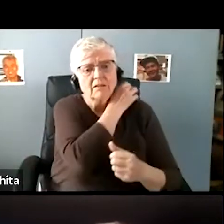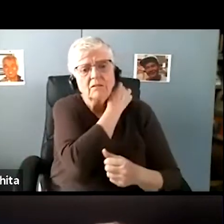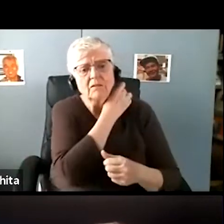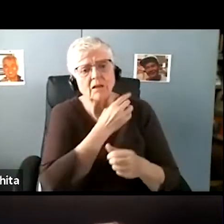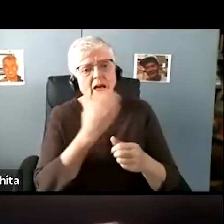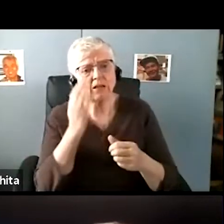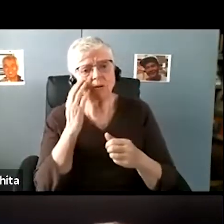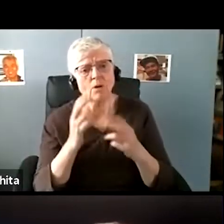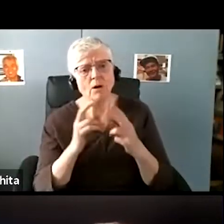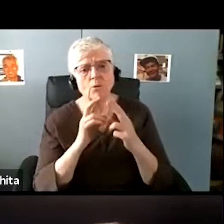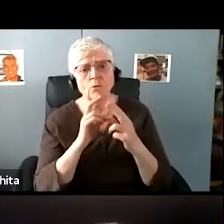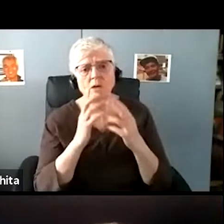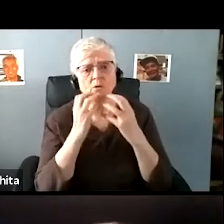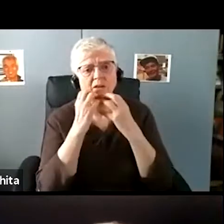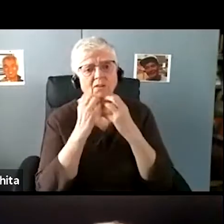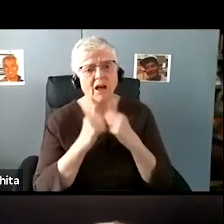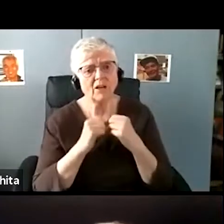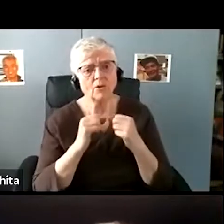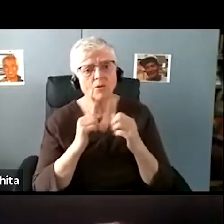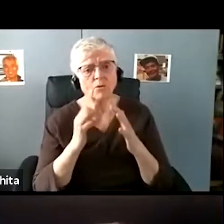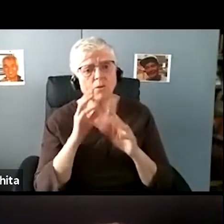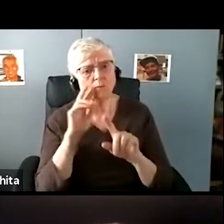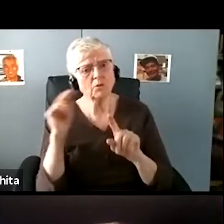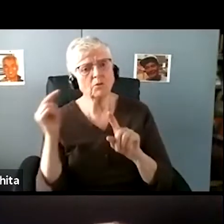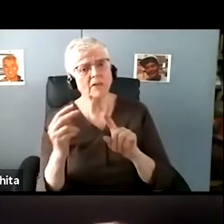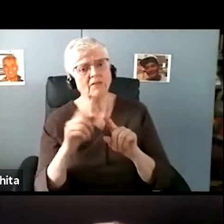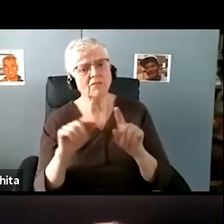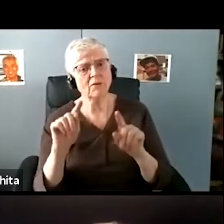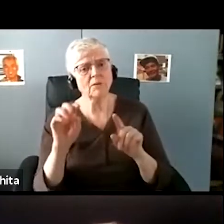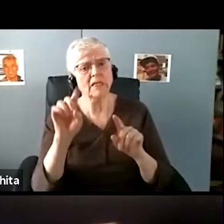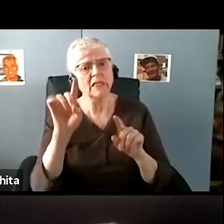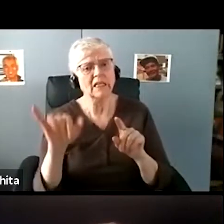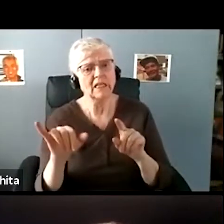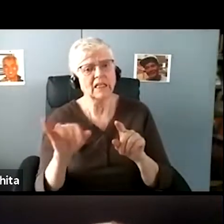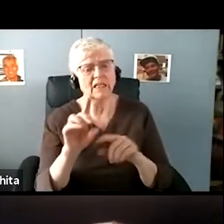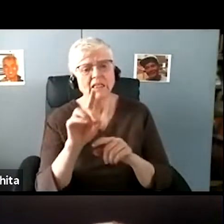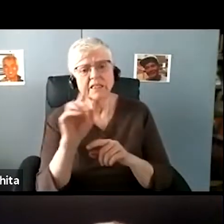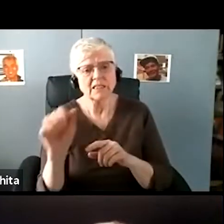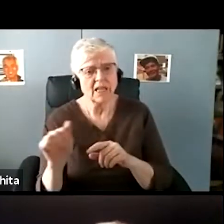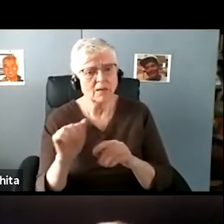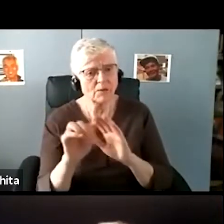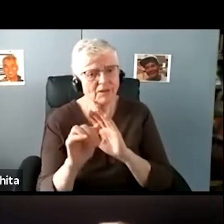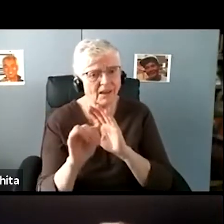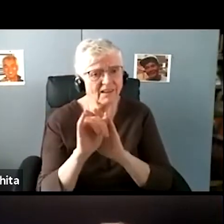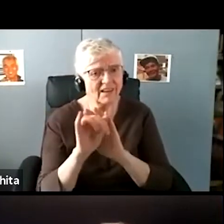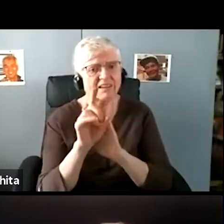value the perspective that Teddy was going to bring about disabled identity, community,